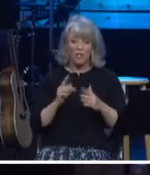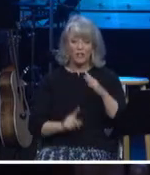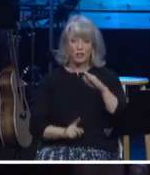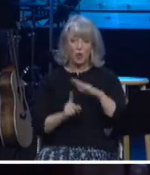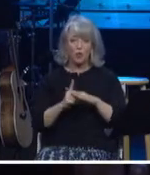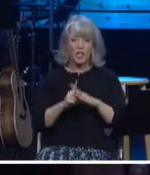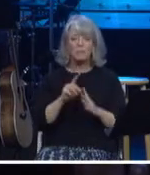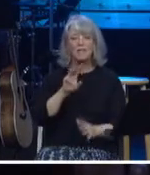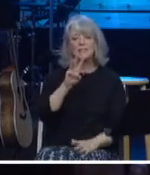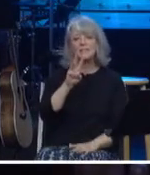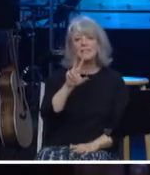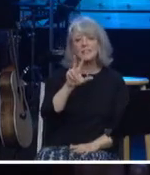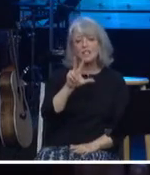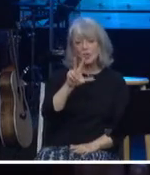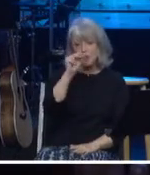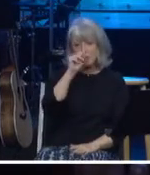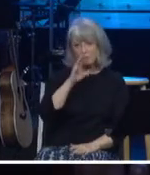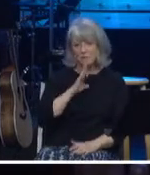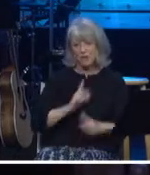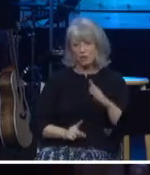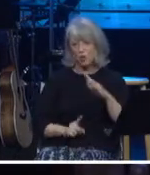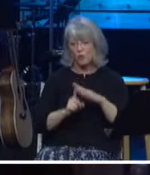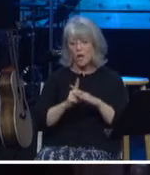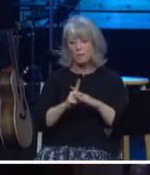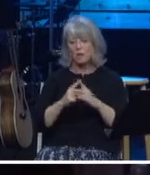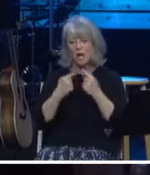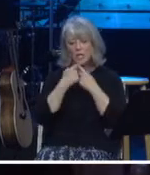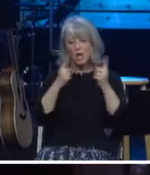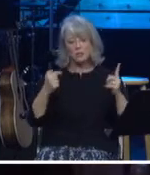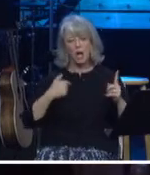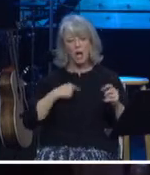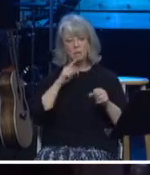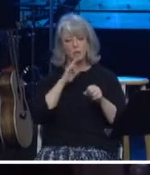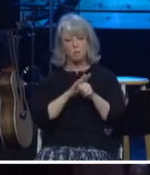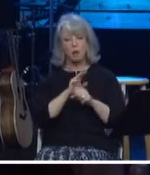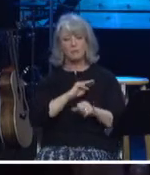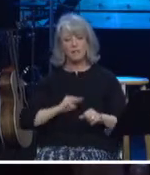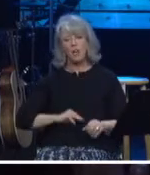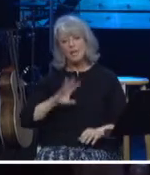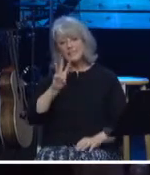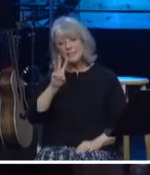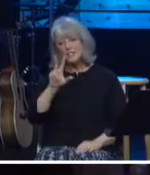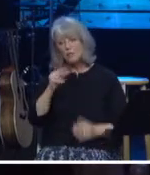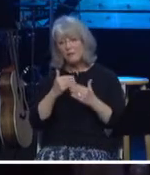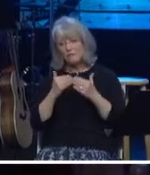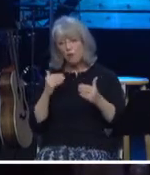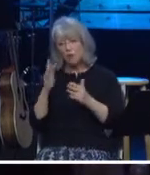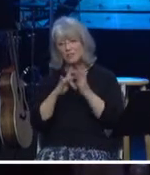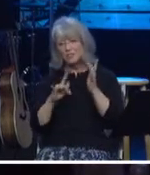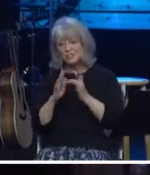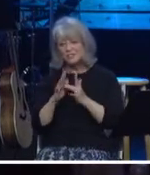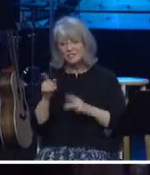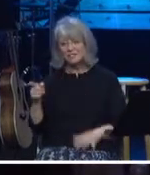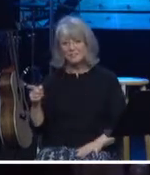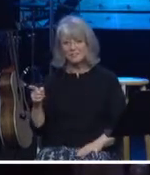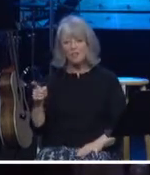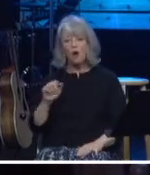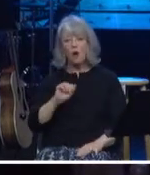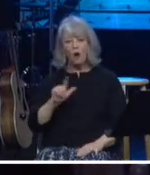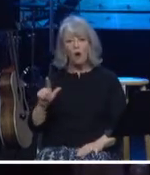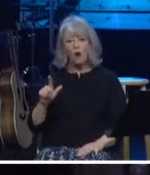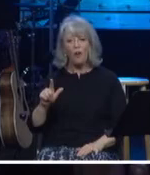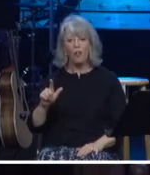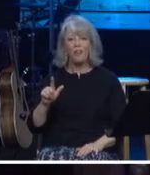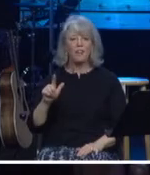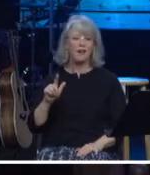on the scene, all claiming to be the promised Messiah. 63. All of them were received by Israel to one